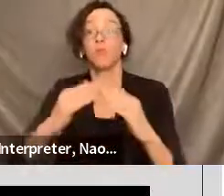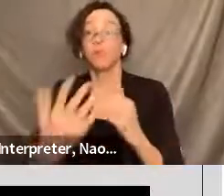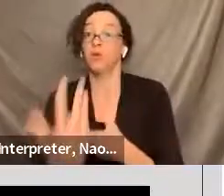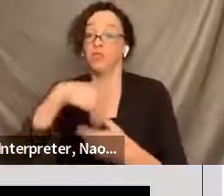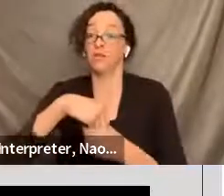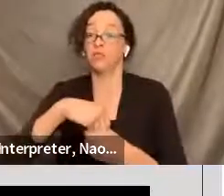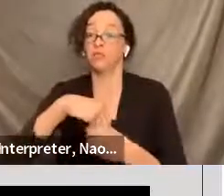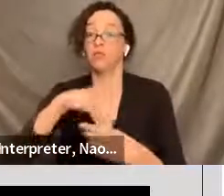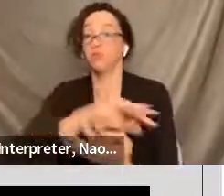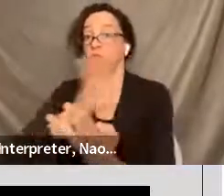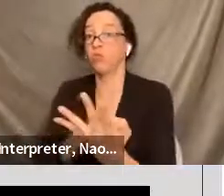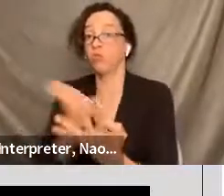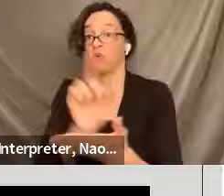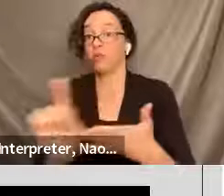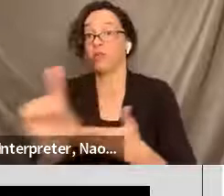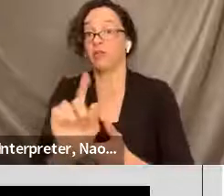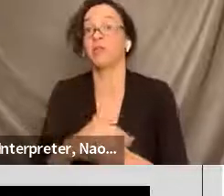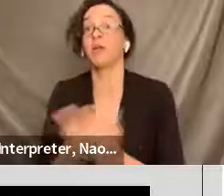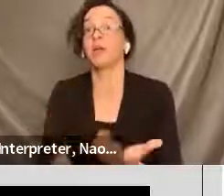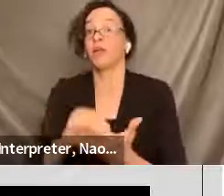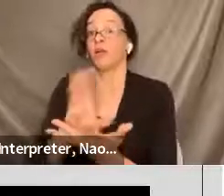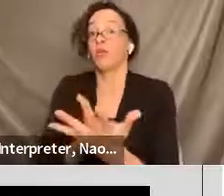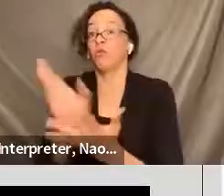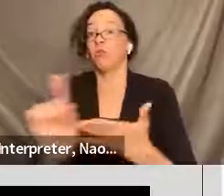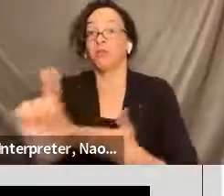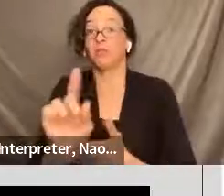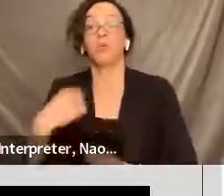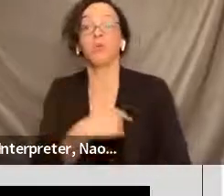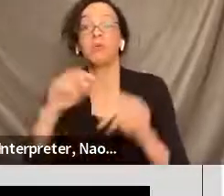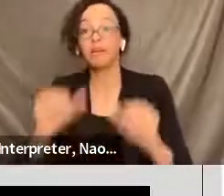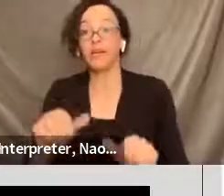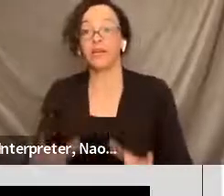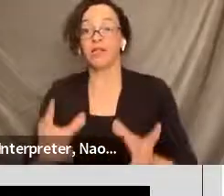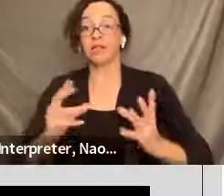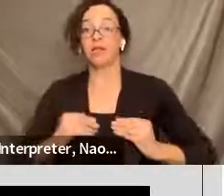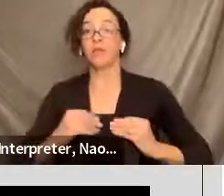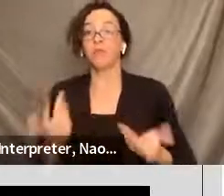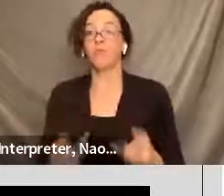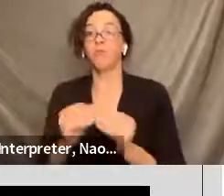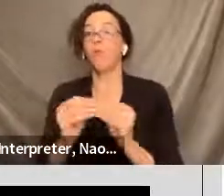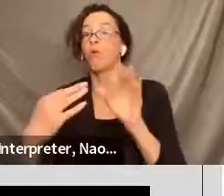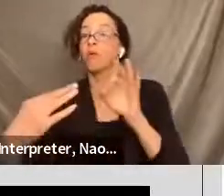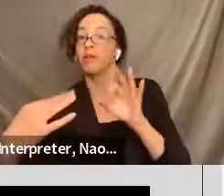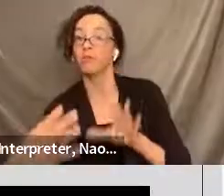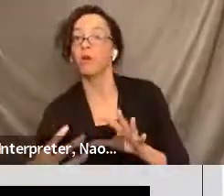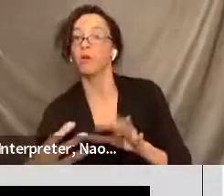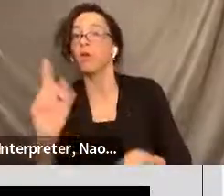And again, through next week, we can accept additional input at